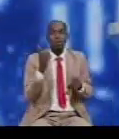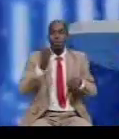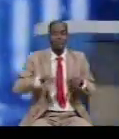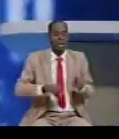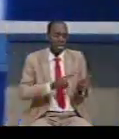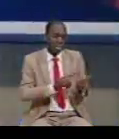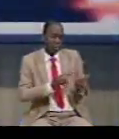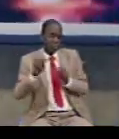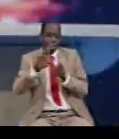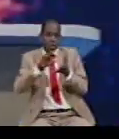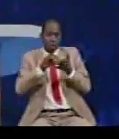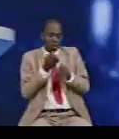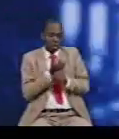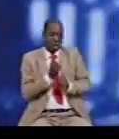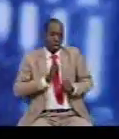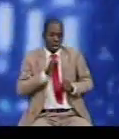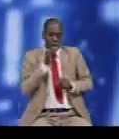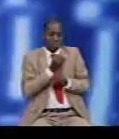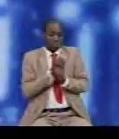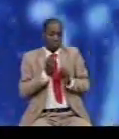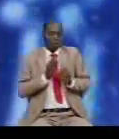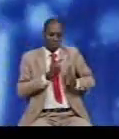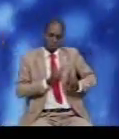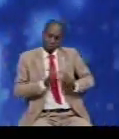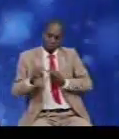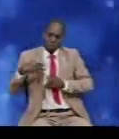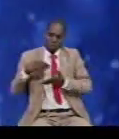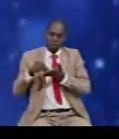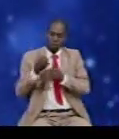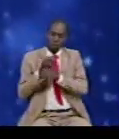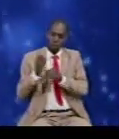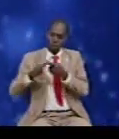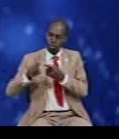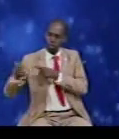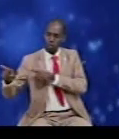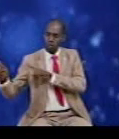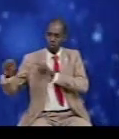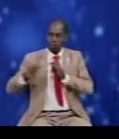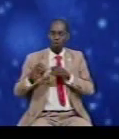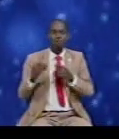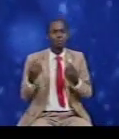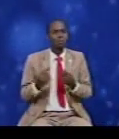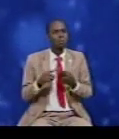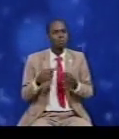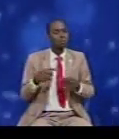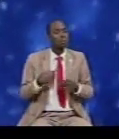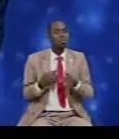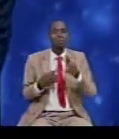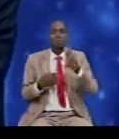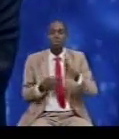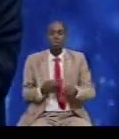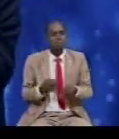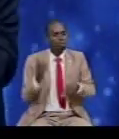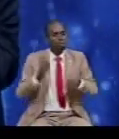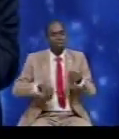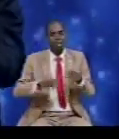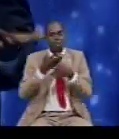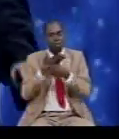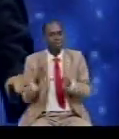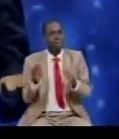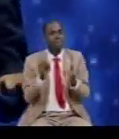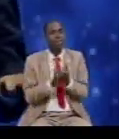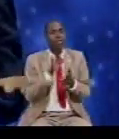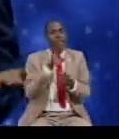another person. The wise must have the oil of grace and the faith and the love and the confidence in